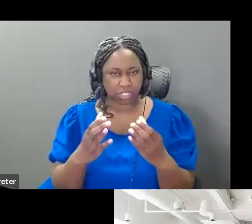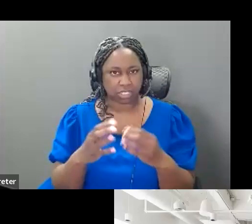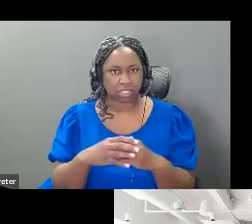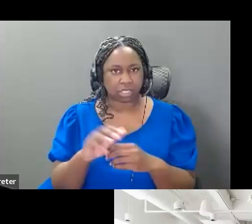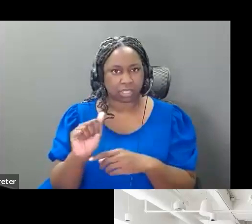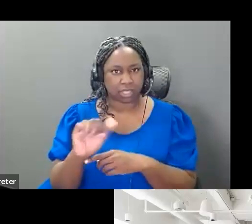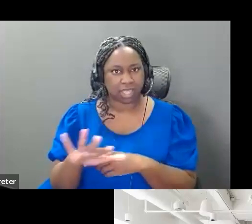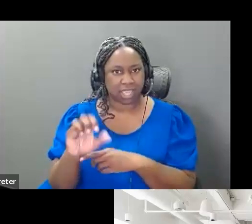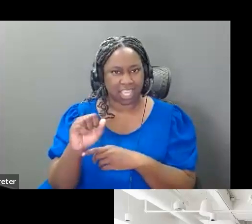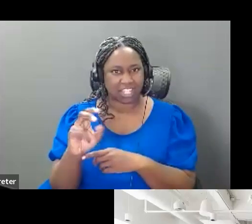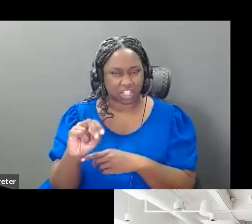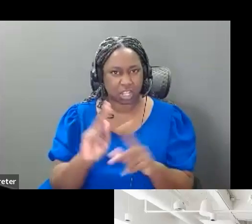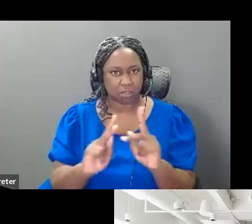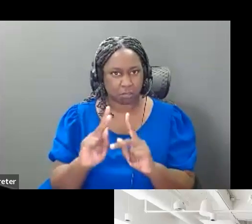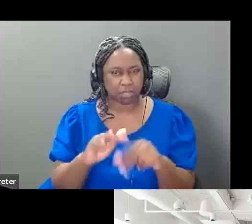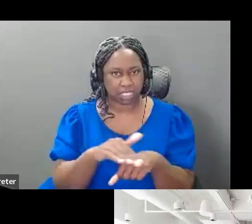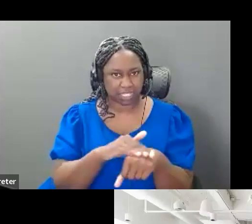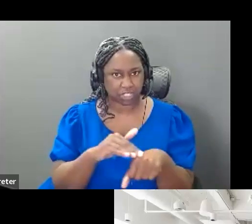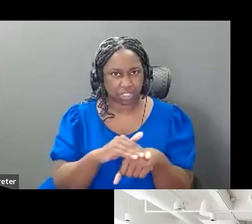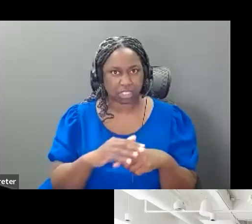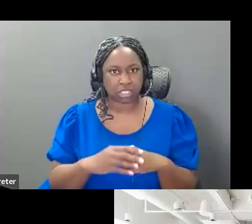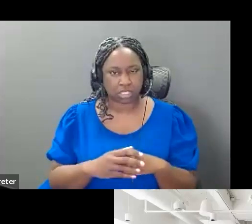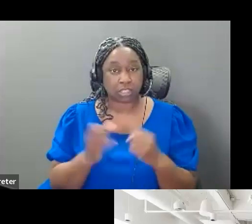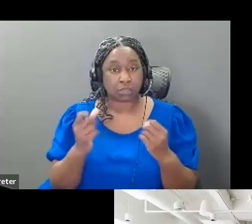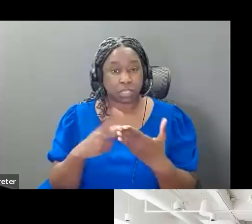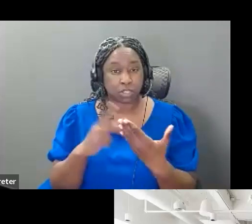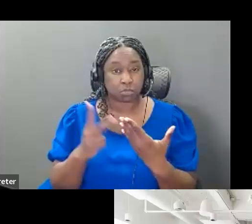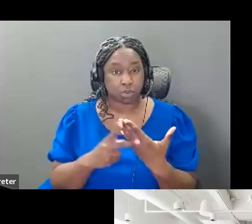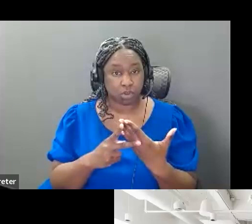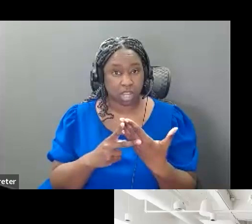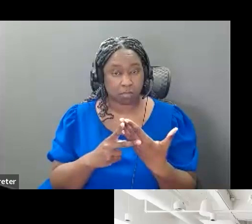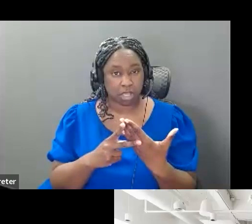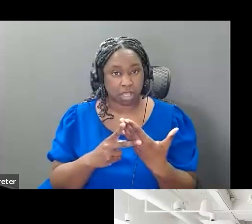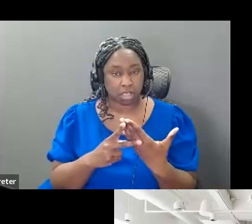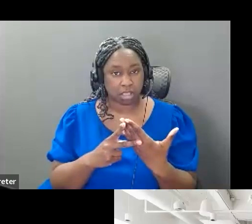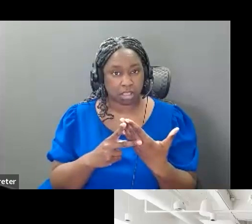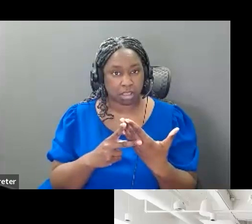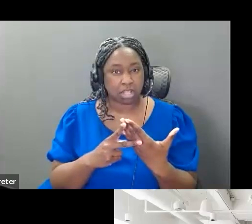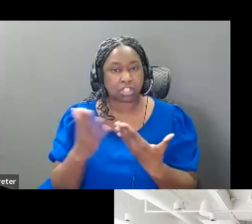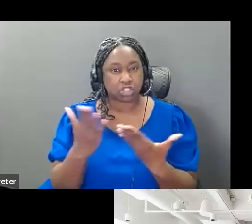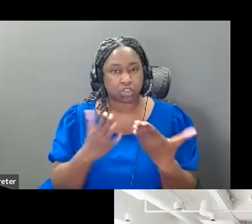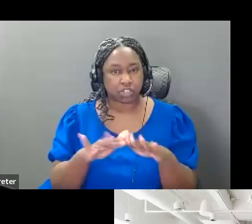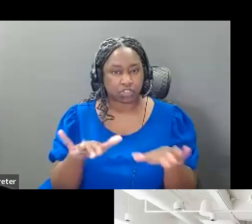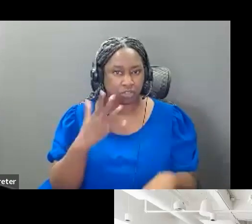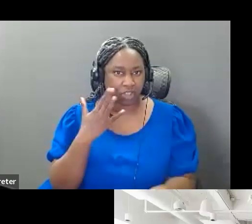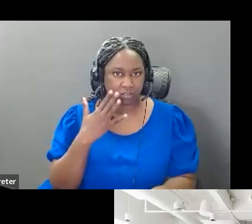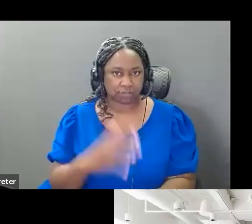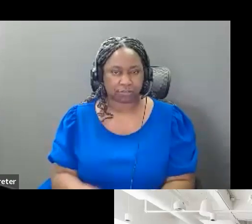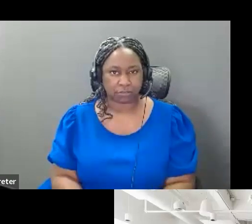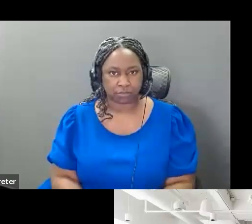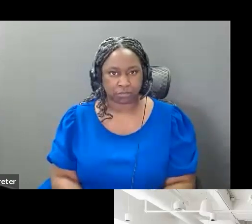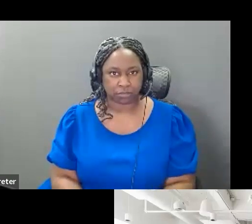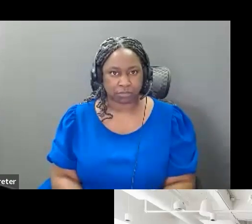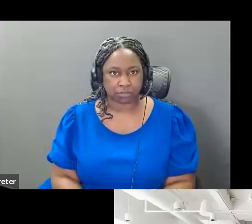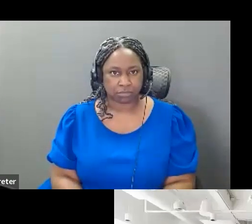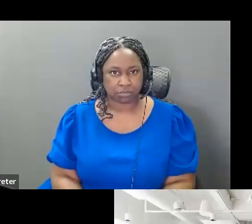Asian population. And many of the programs that are in our city that we work with or fund are often serving children of color. So we could send